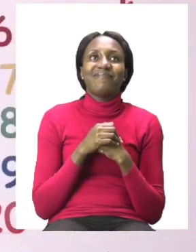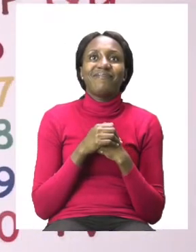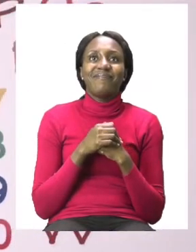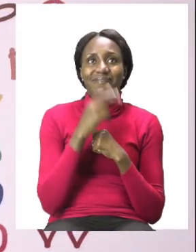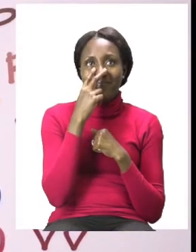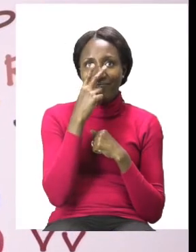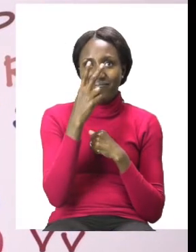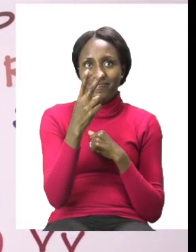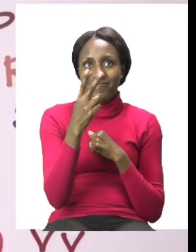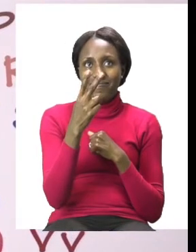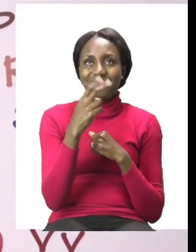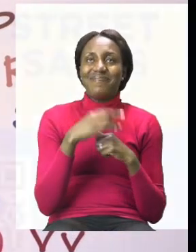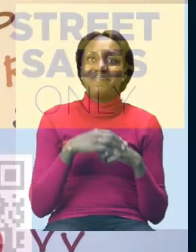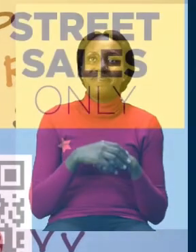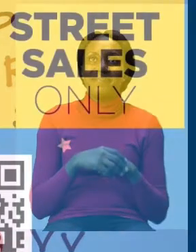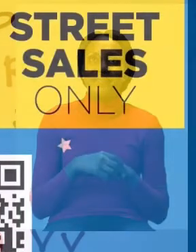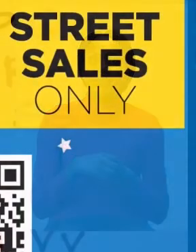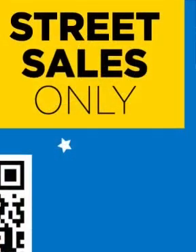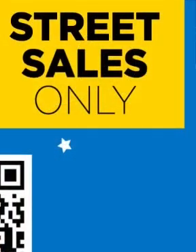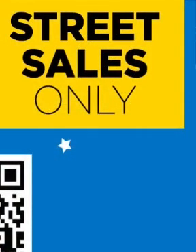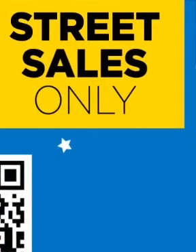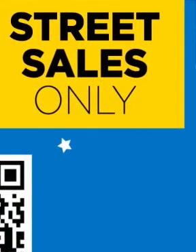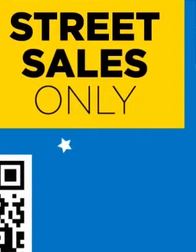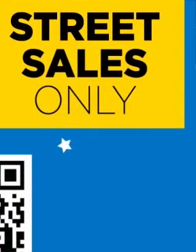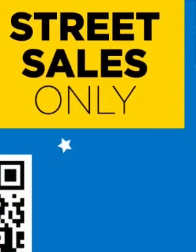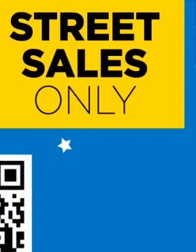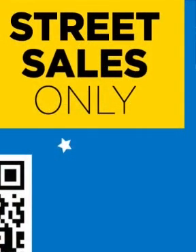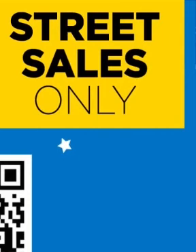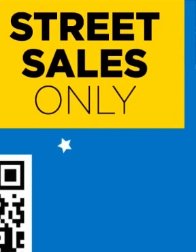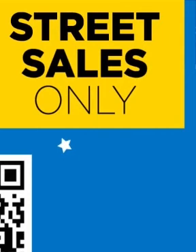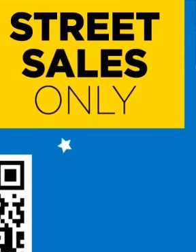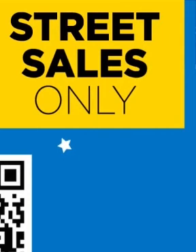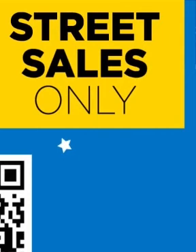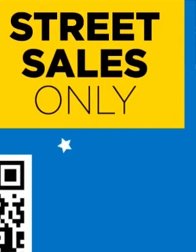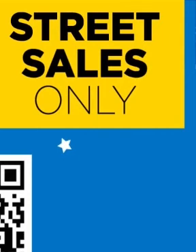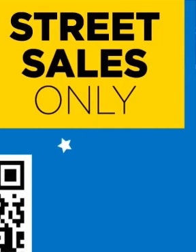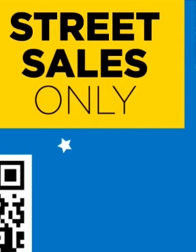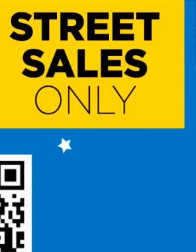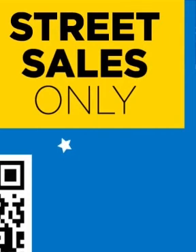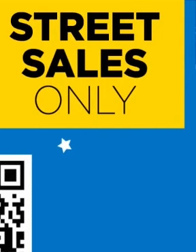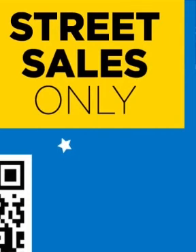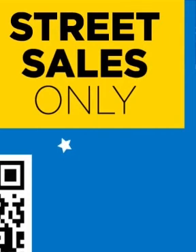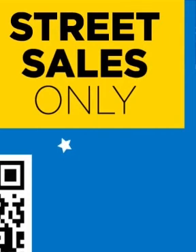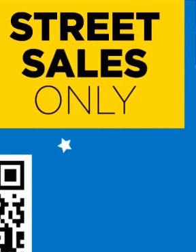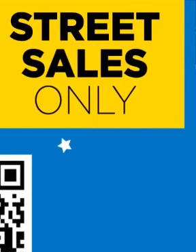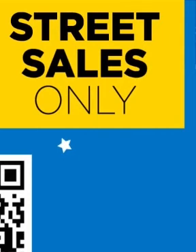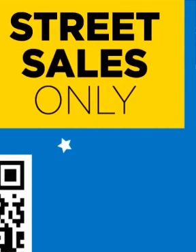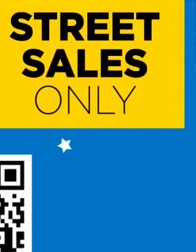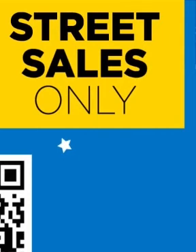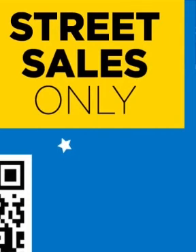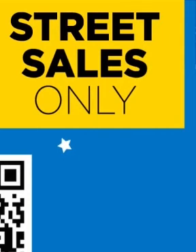you soon after the advert break. Follow us on MyZone Facebook Active Kids to watch your daily lesson and other